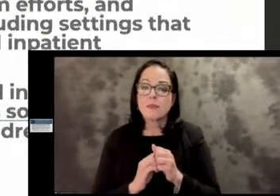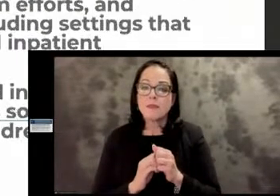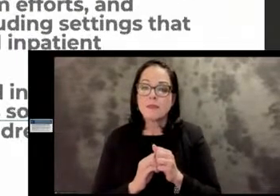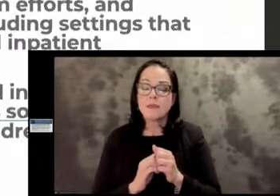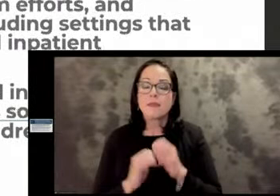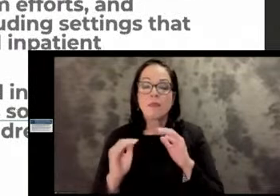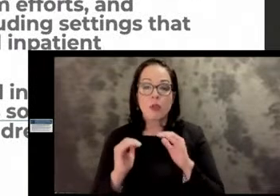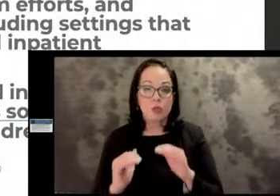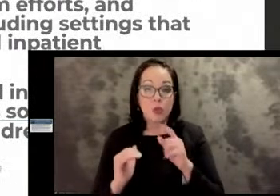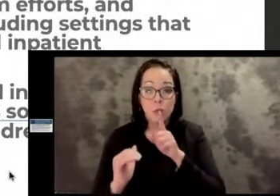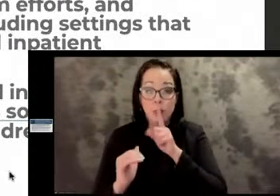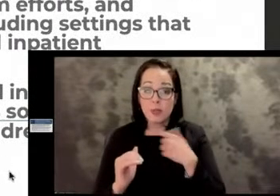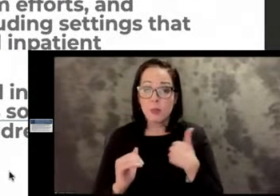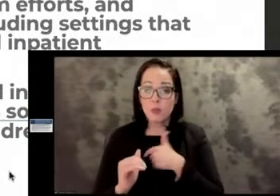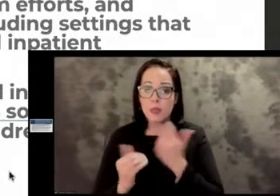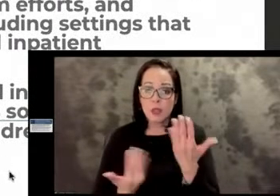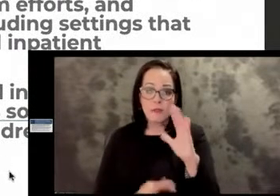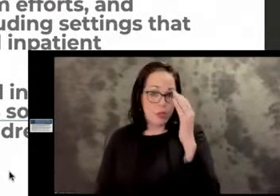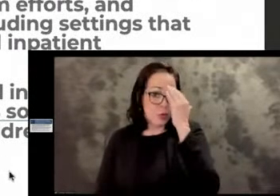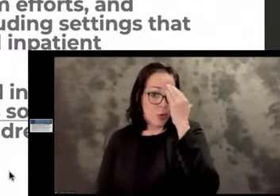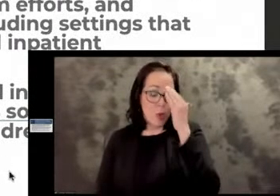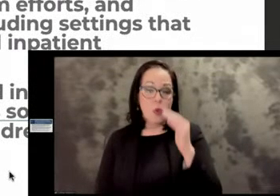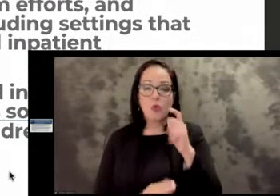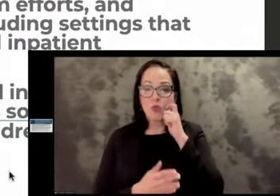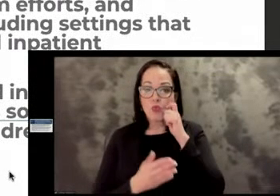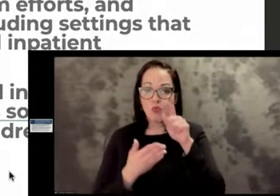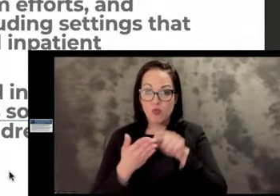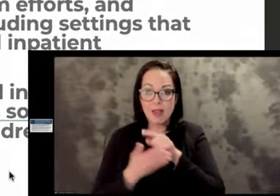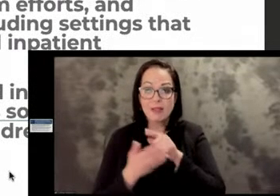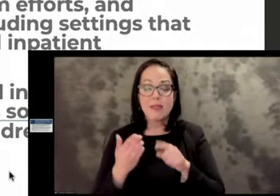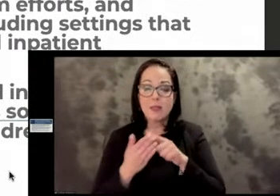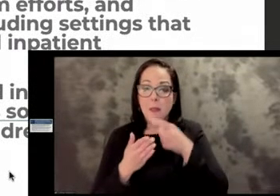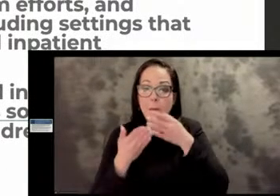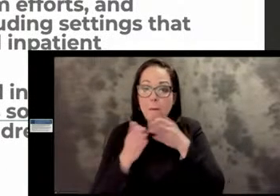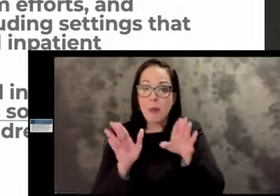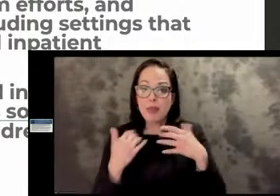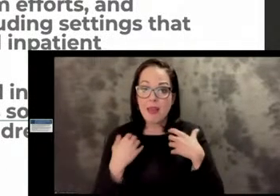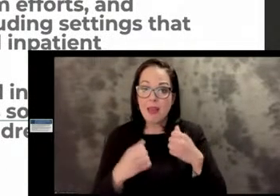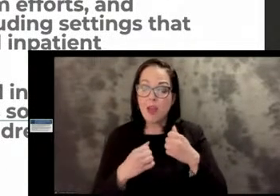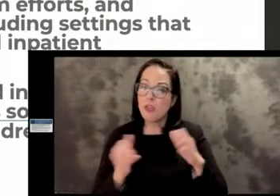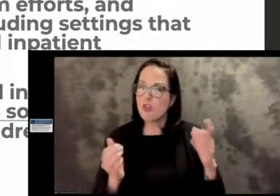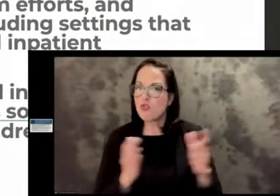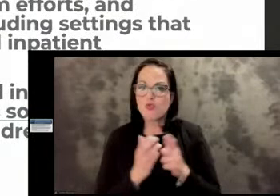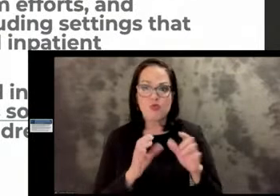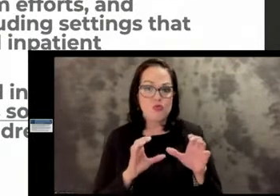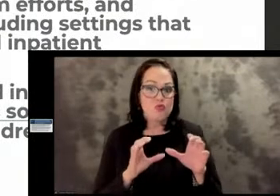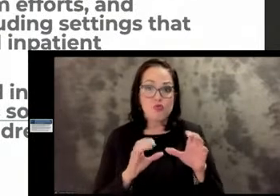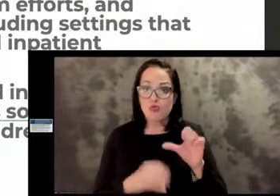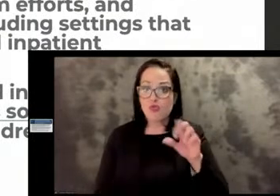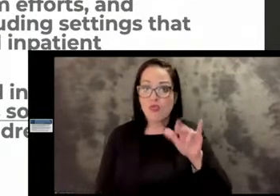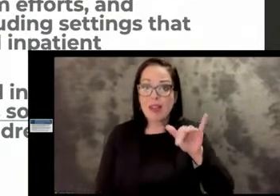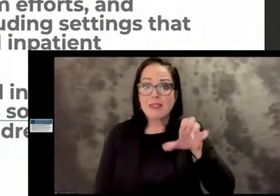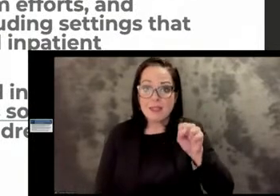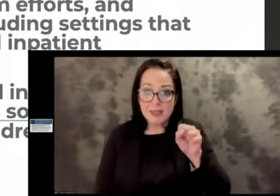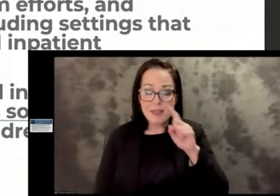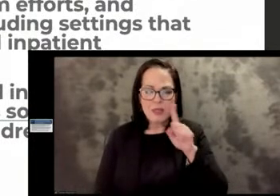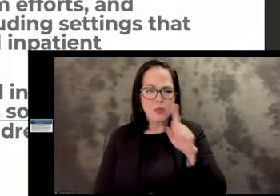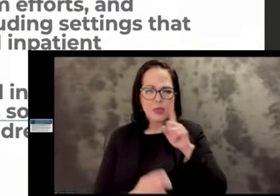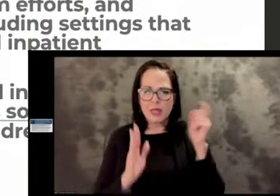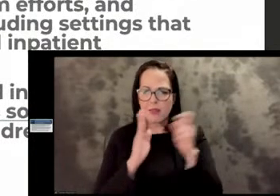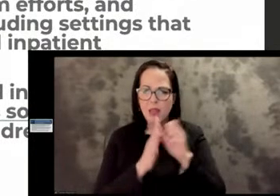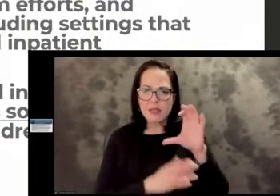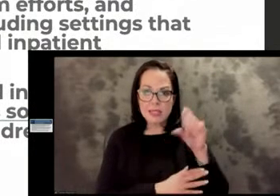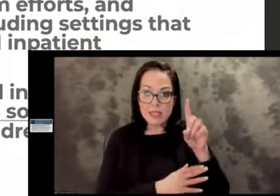And so we know that racism is a public health crisis. We heard earlier, it's been acknowledged by the CDC, several states and